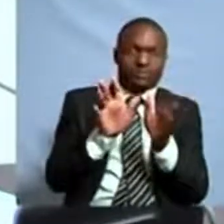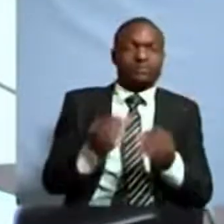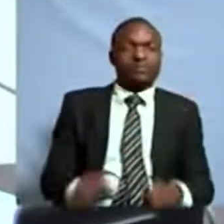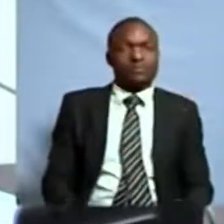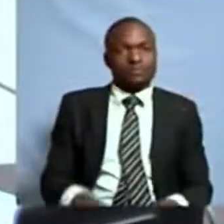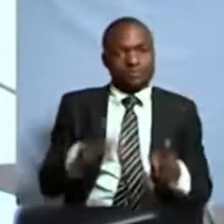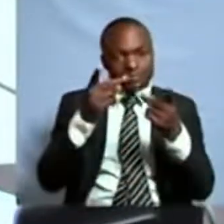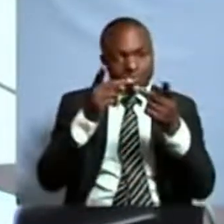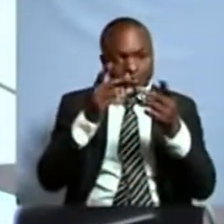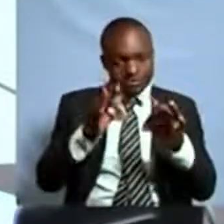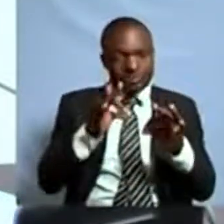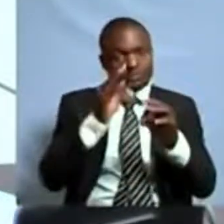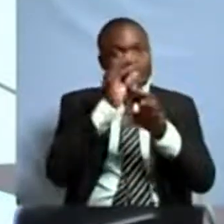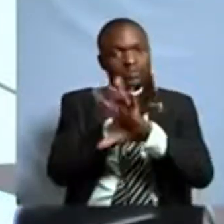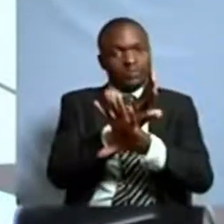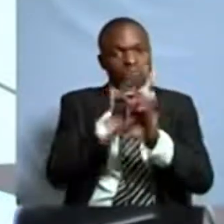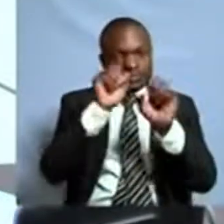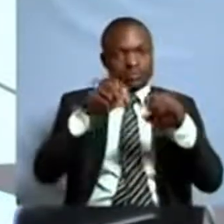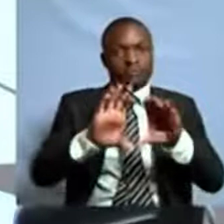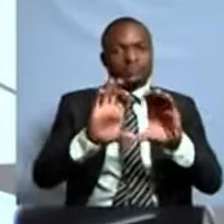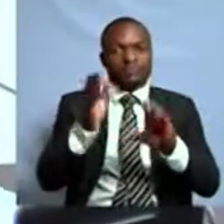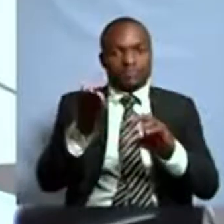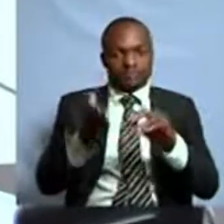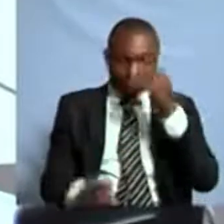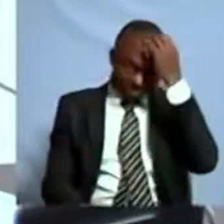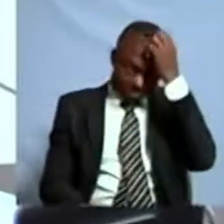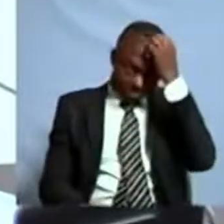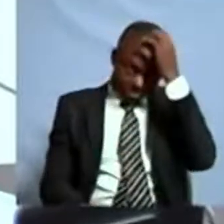when you are ready, please proceed with that.